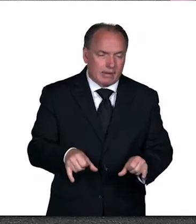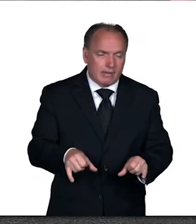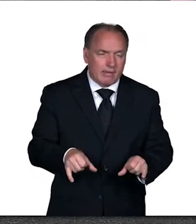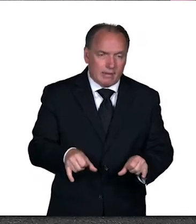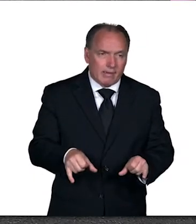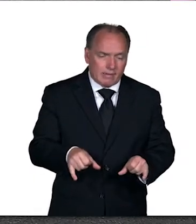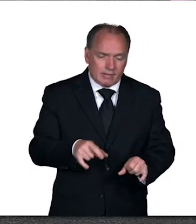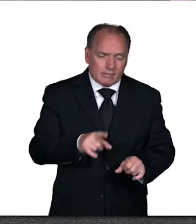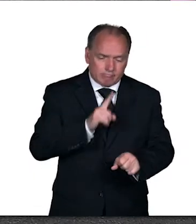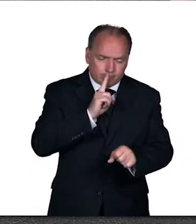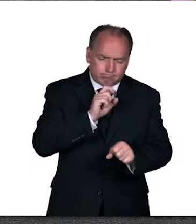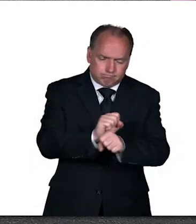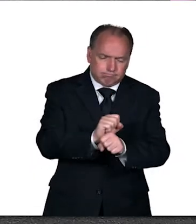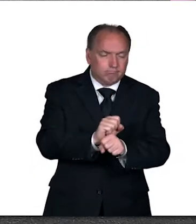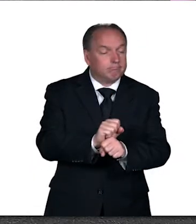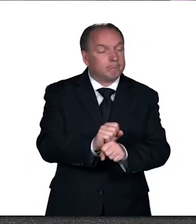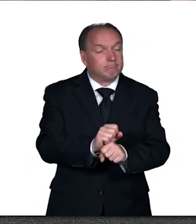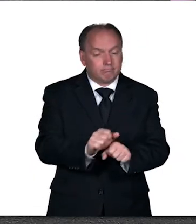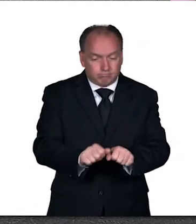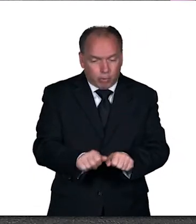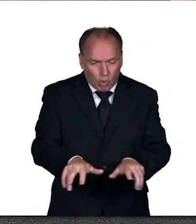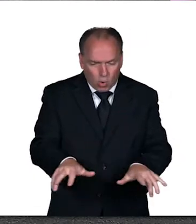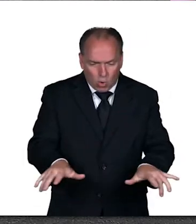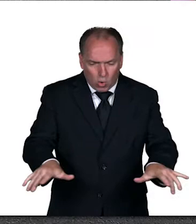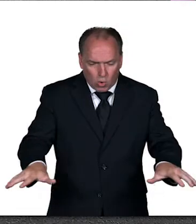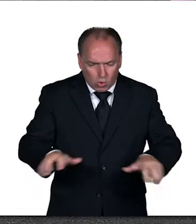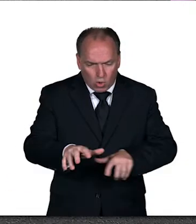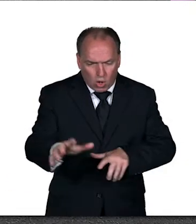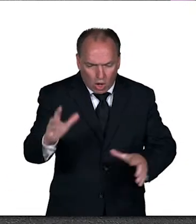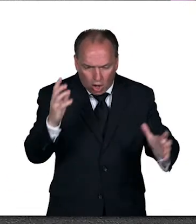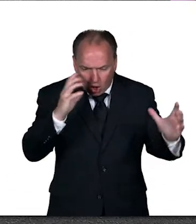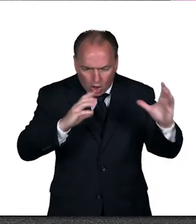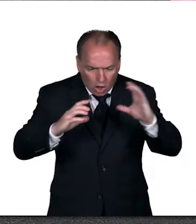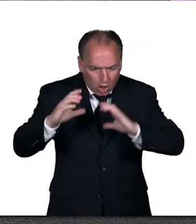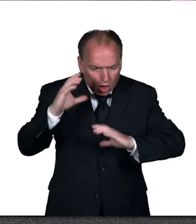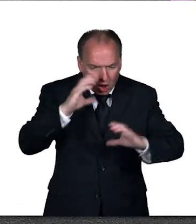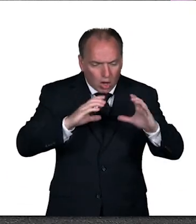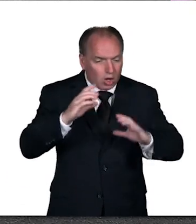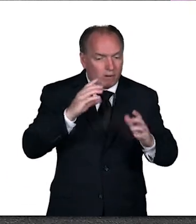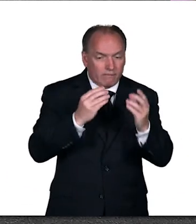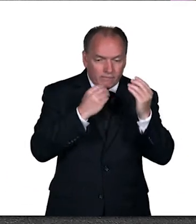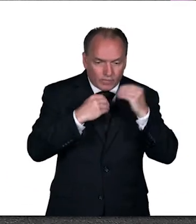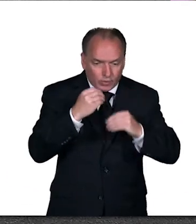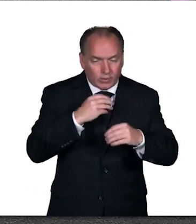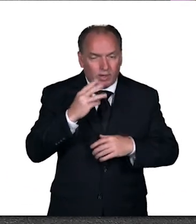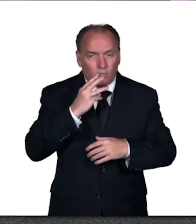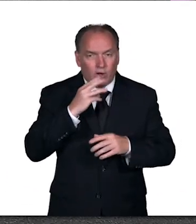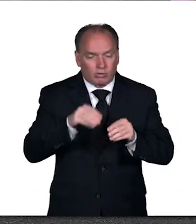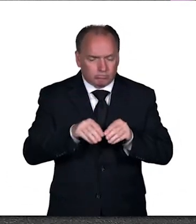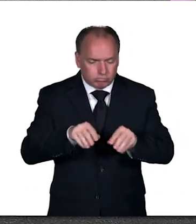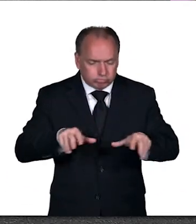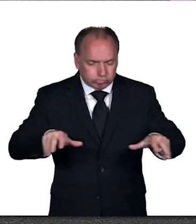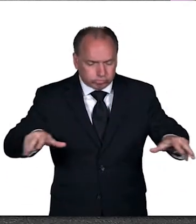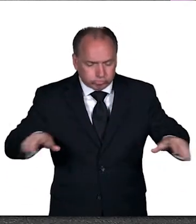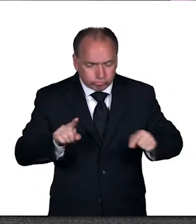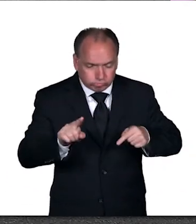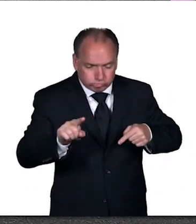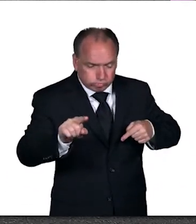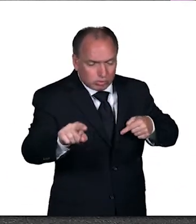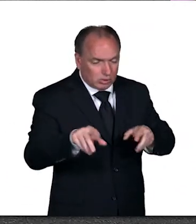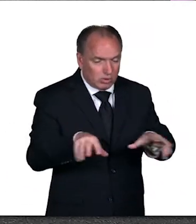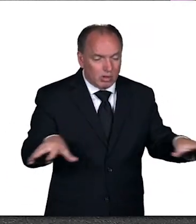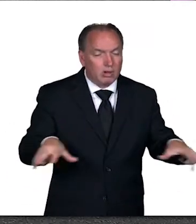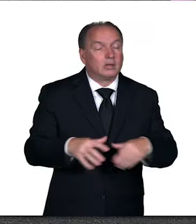ground and find food and water by traveling and growing really, really long.